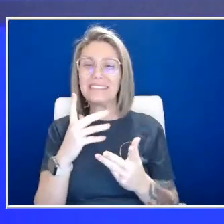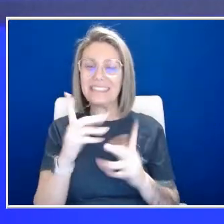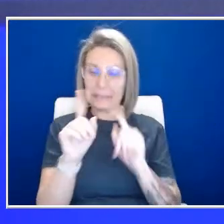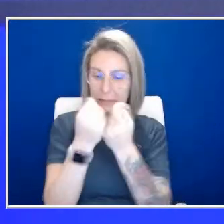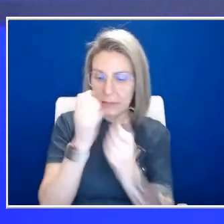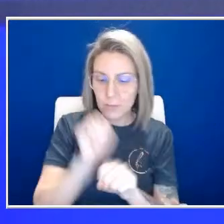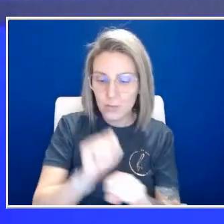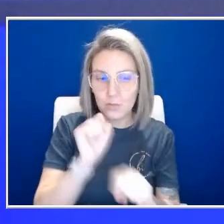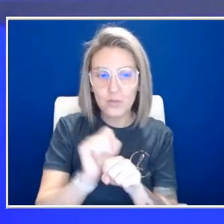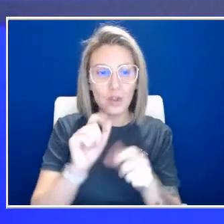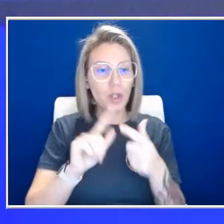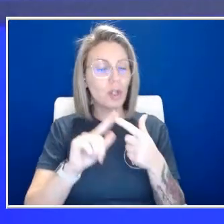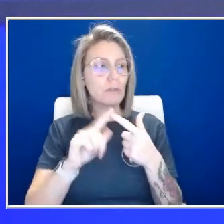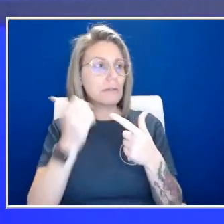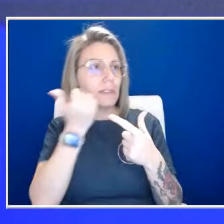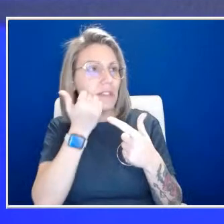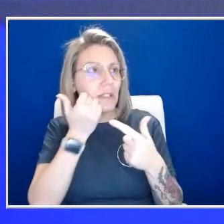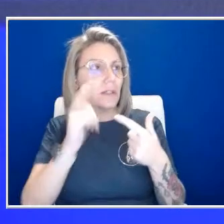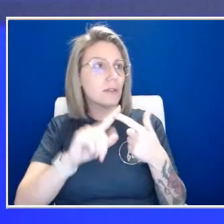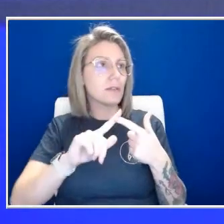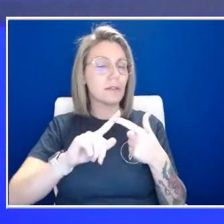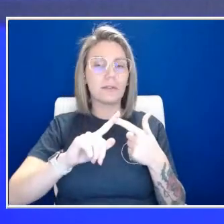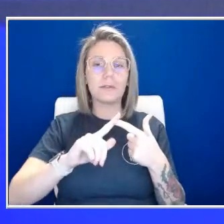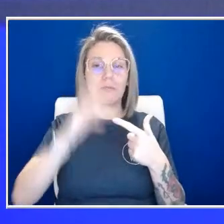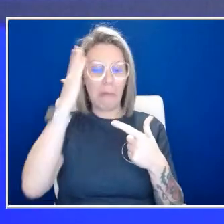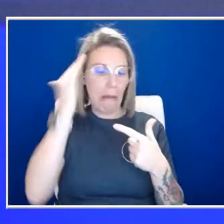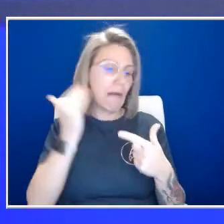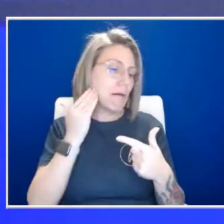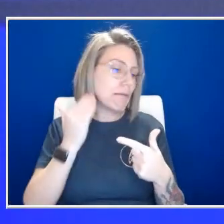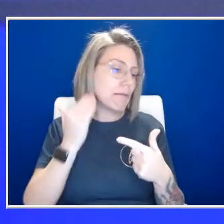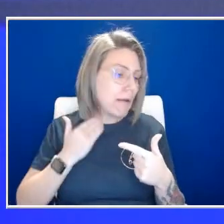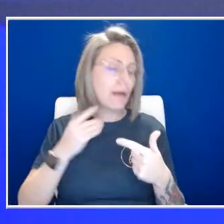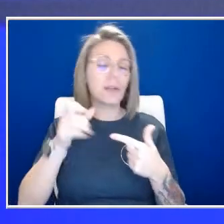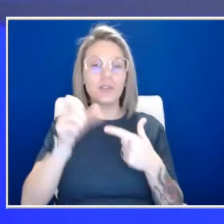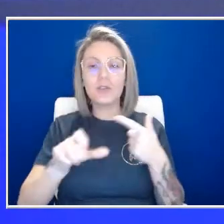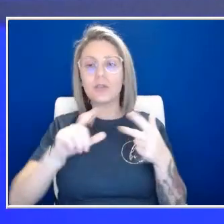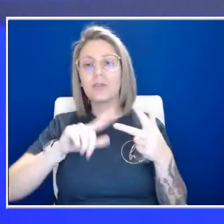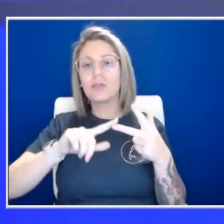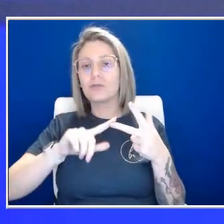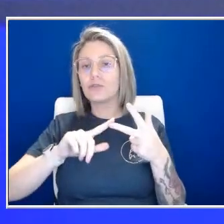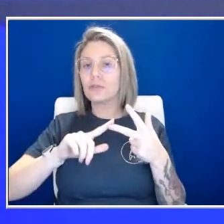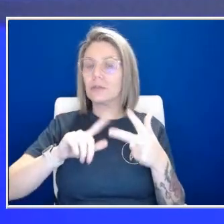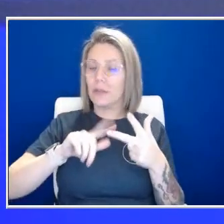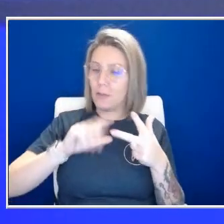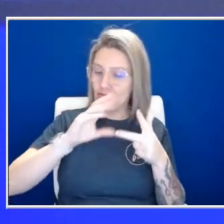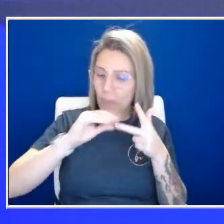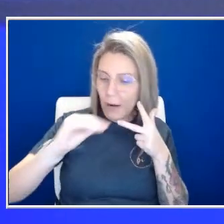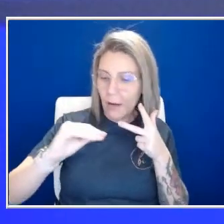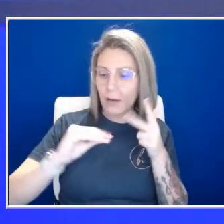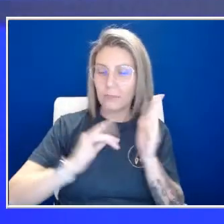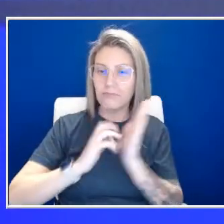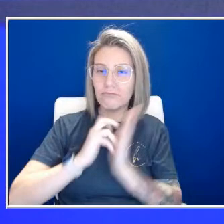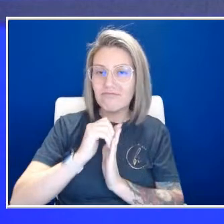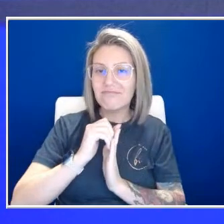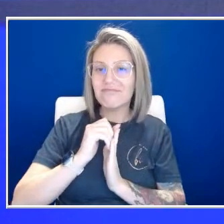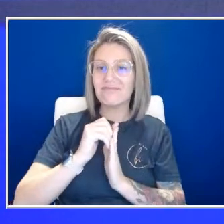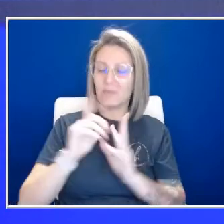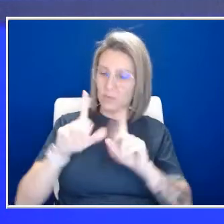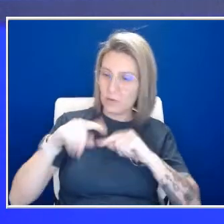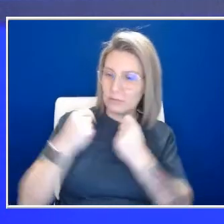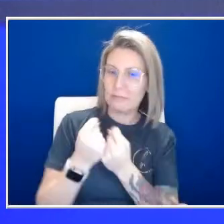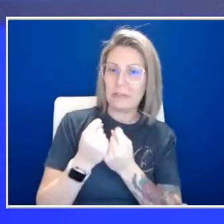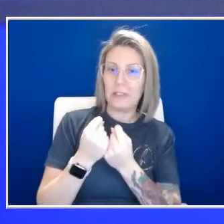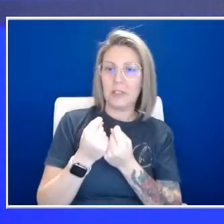surgeon to radiation oncology and immunotherapy, and teamwork's part of my department too, so I work very carefully with physicists